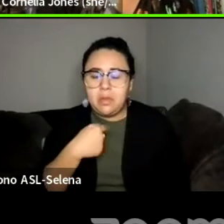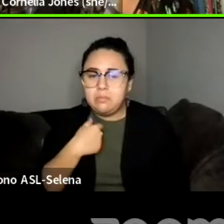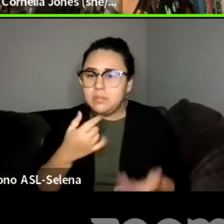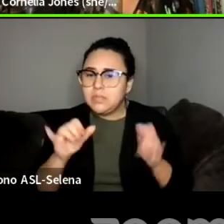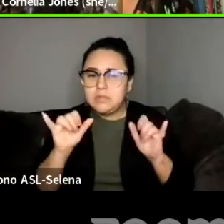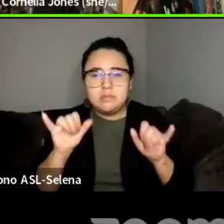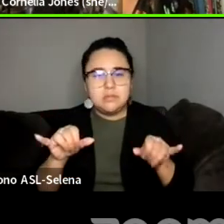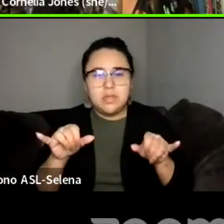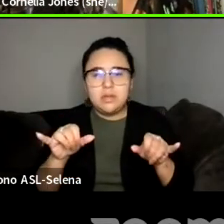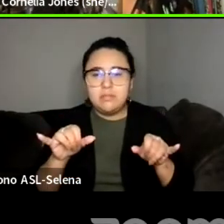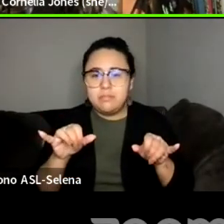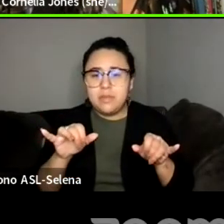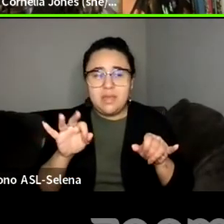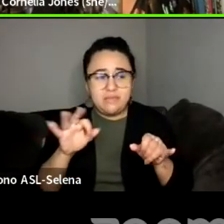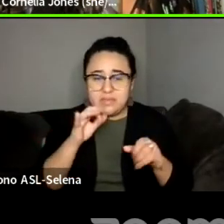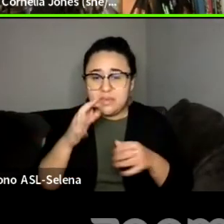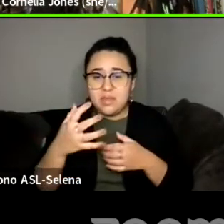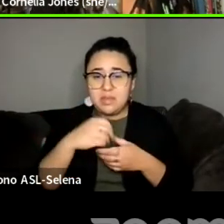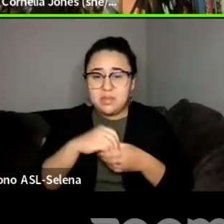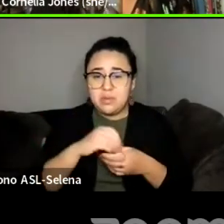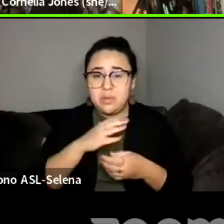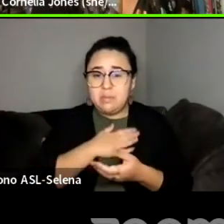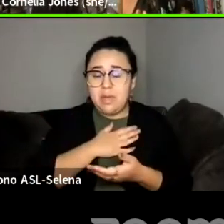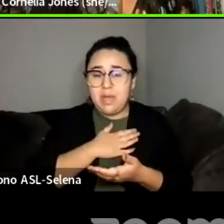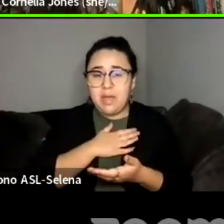like fully included in my like